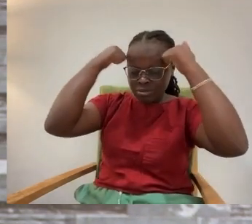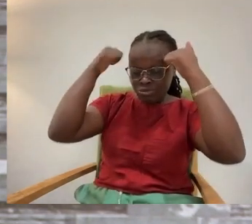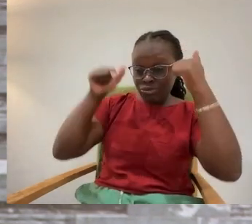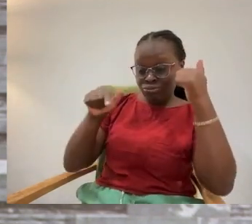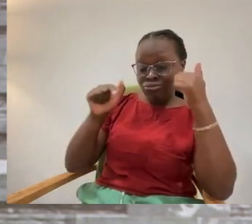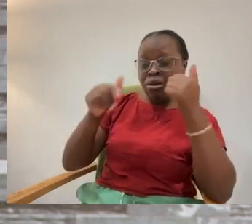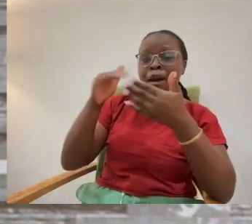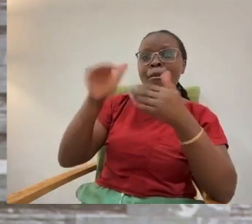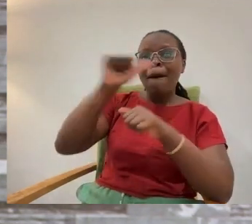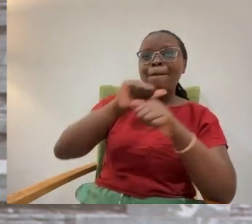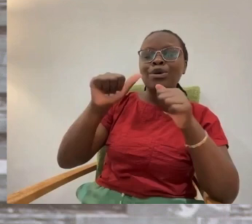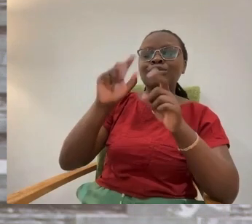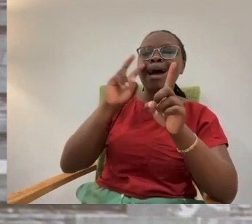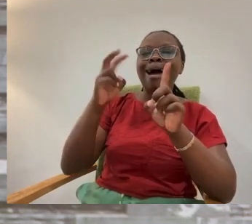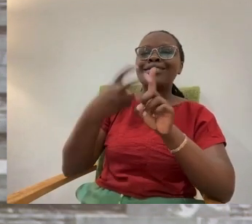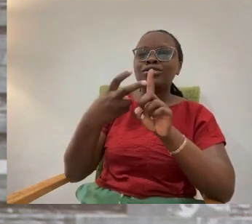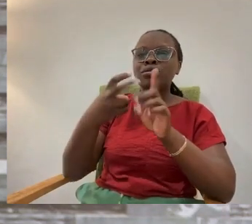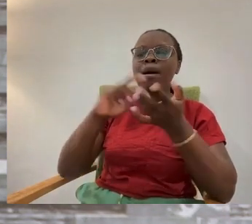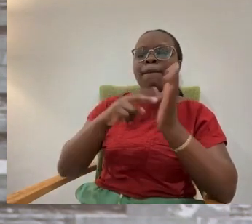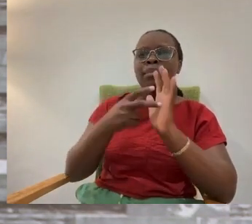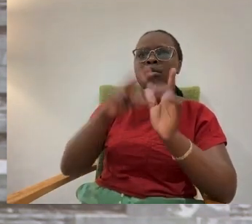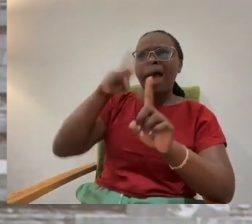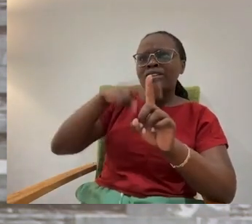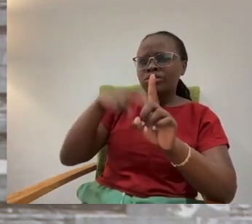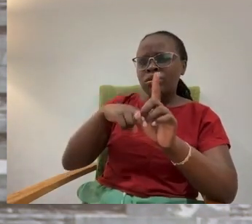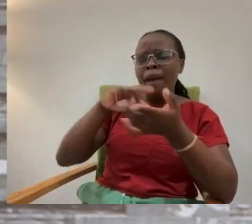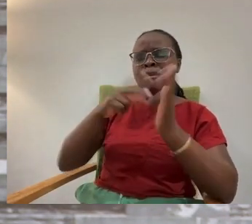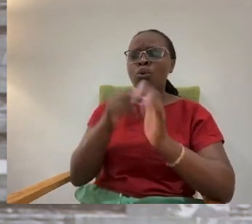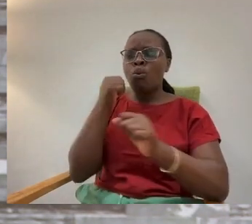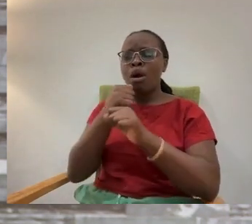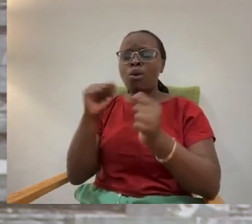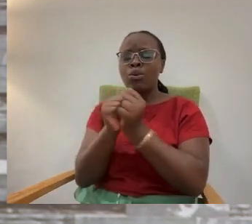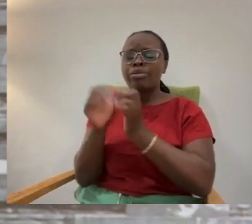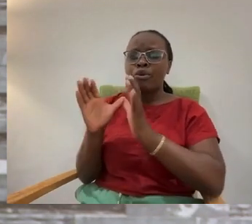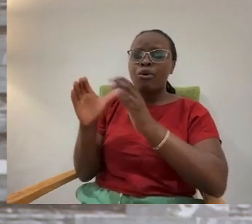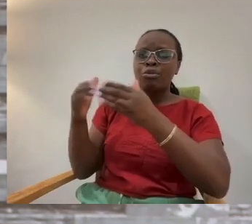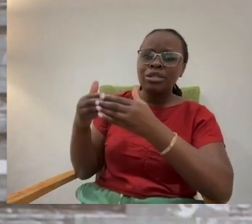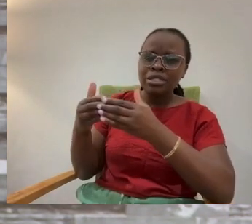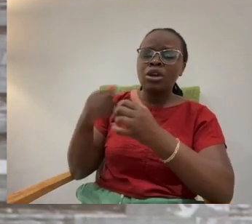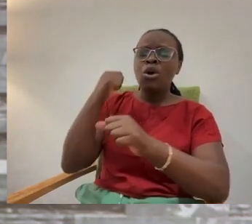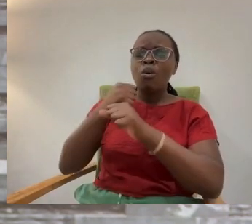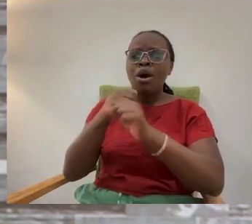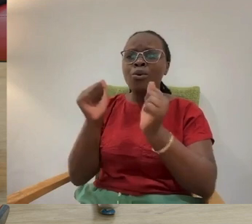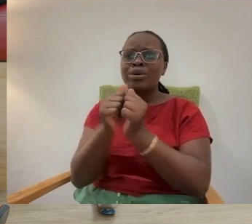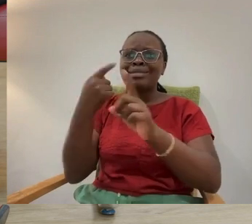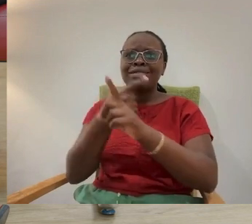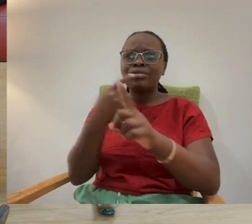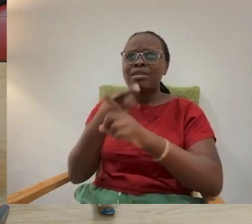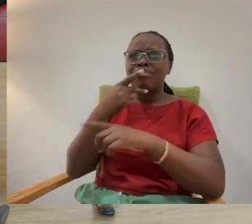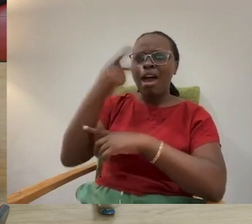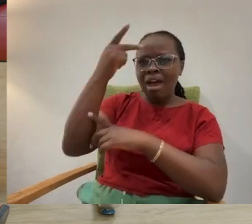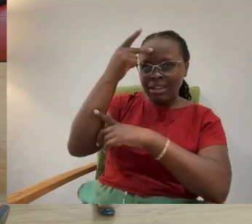the attitude. So working with community leaders, for example, and working with the government counterparts as well, in